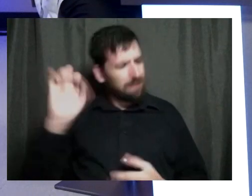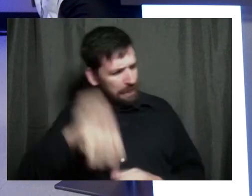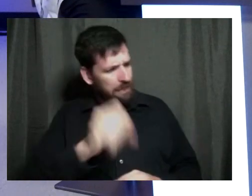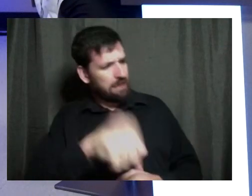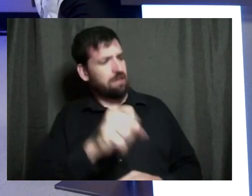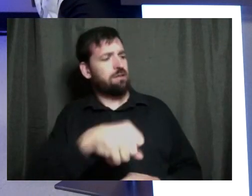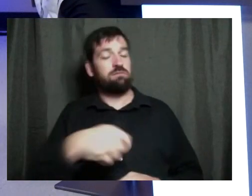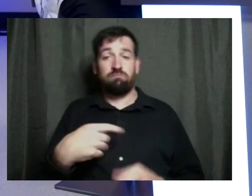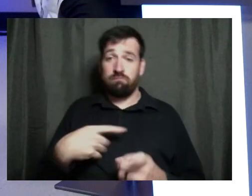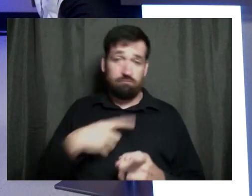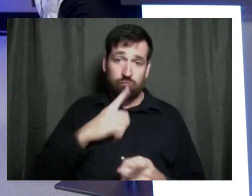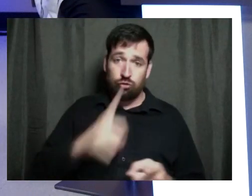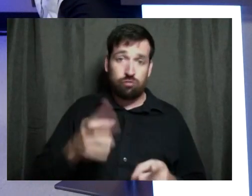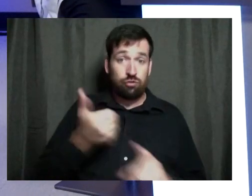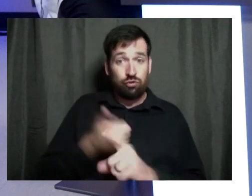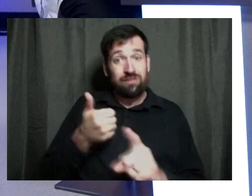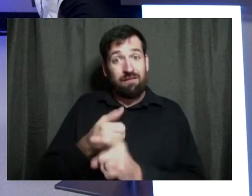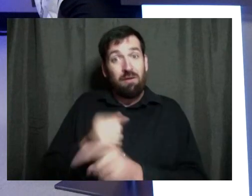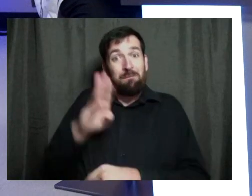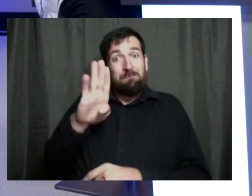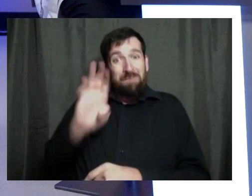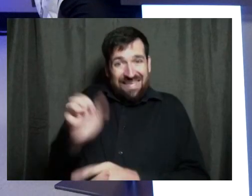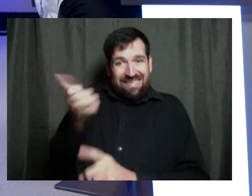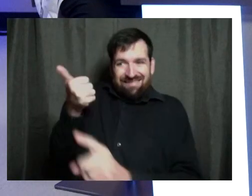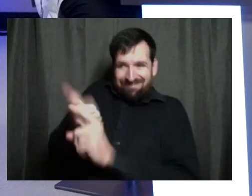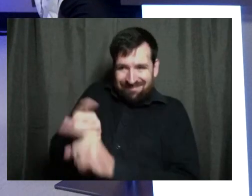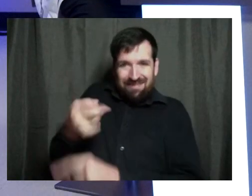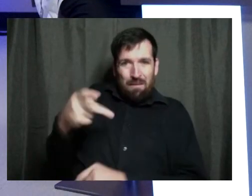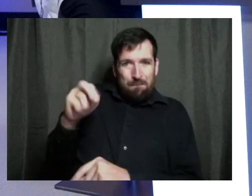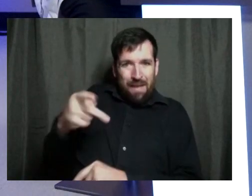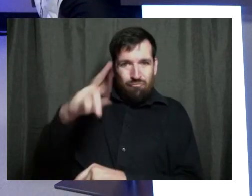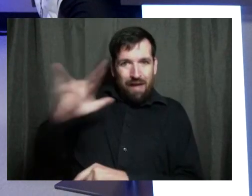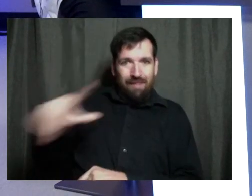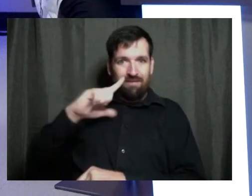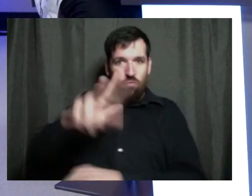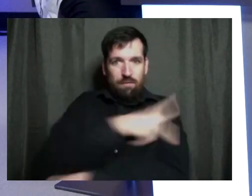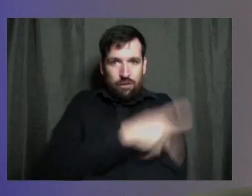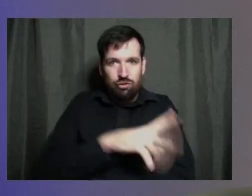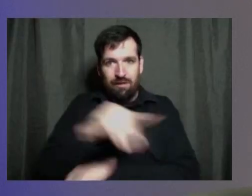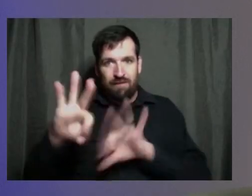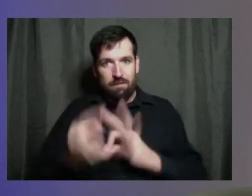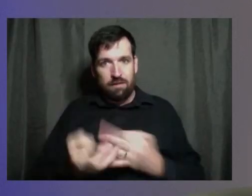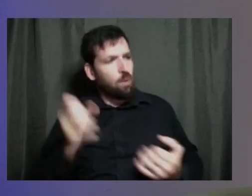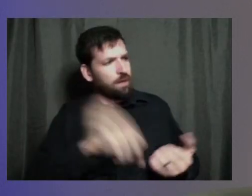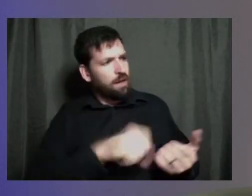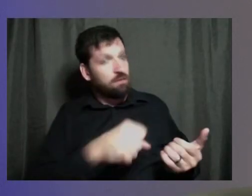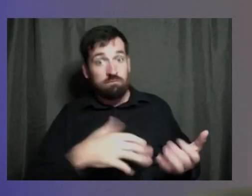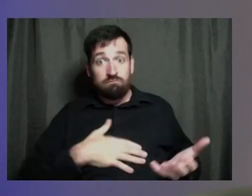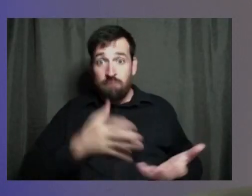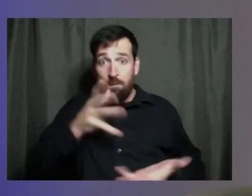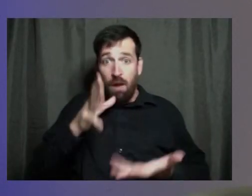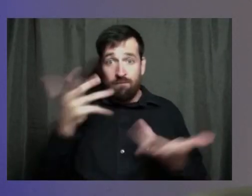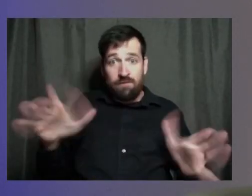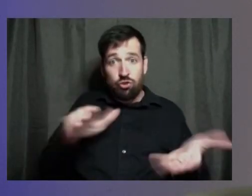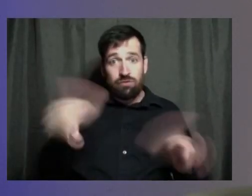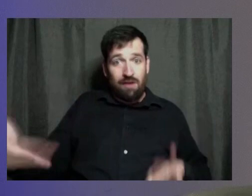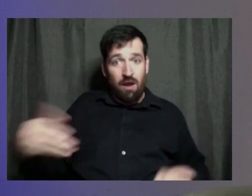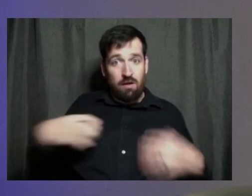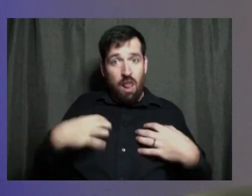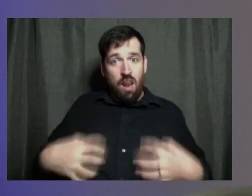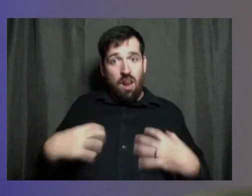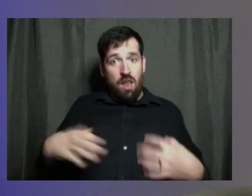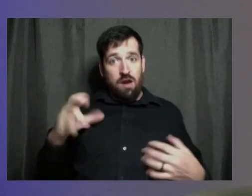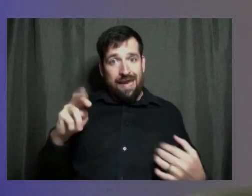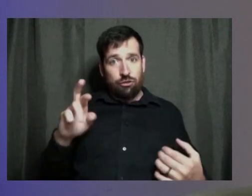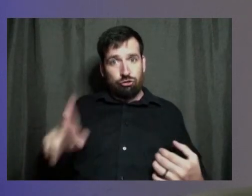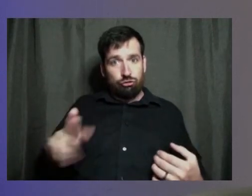to be the pep rally for your patients and their families. Absolutely. What's that like for you? Well, first of all, my mom died of lung cancer, so I've had direct personal experience plus